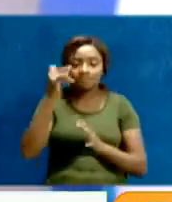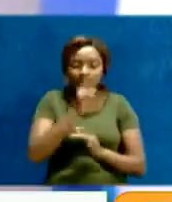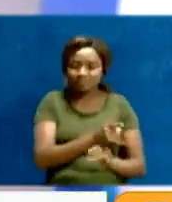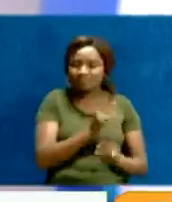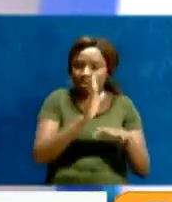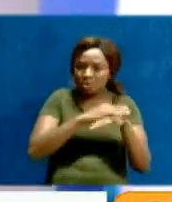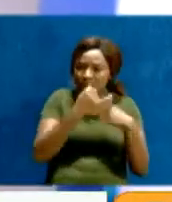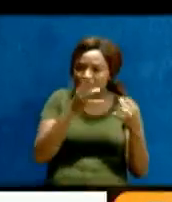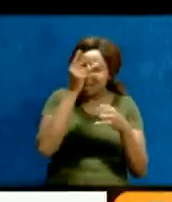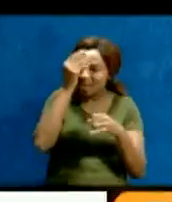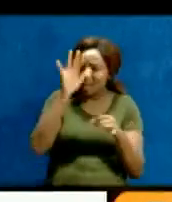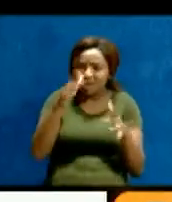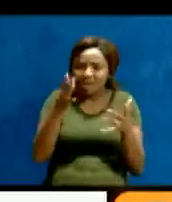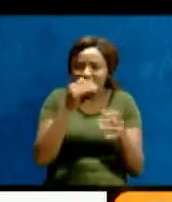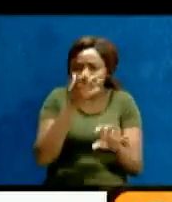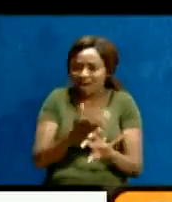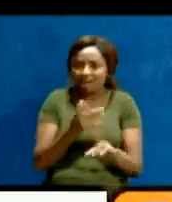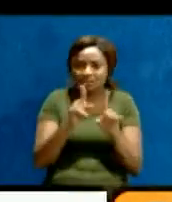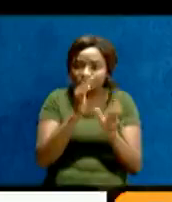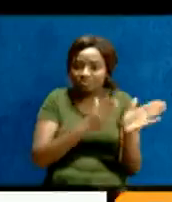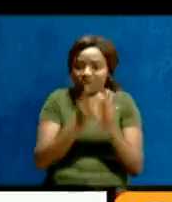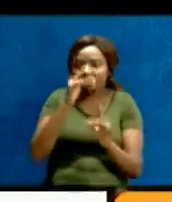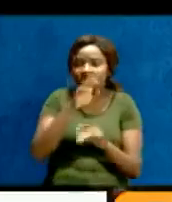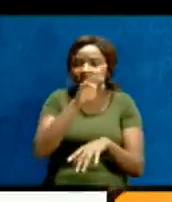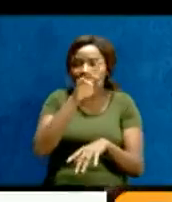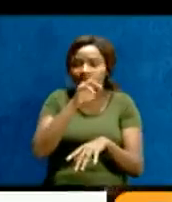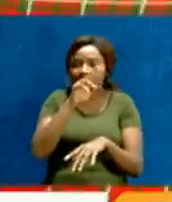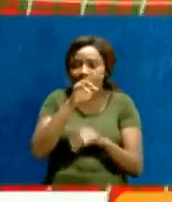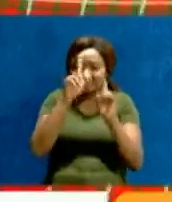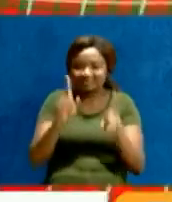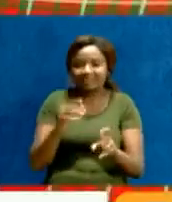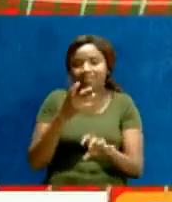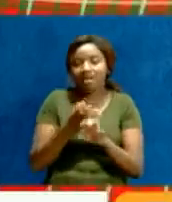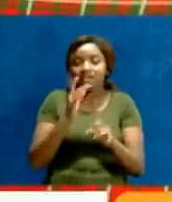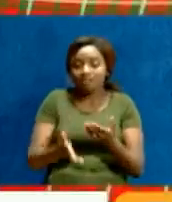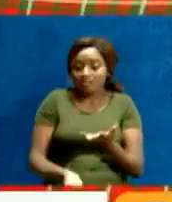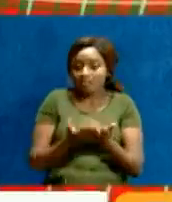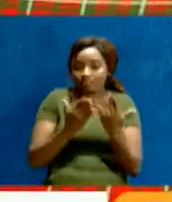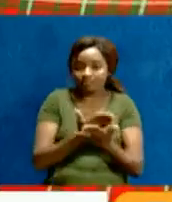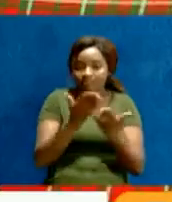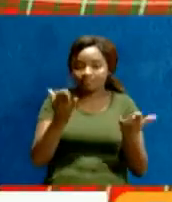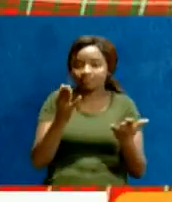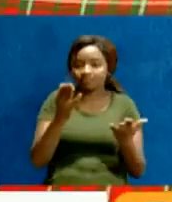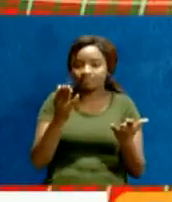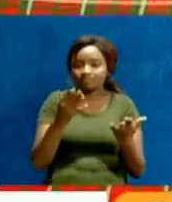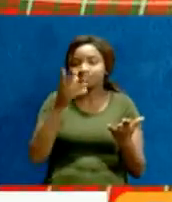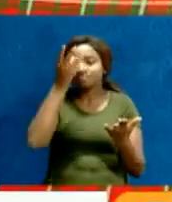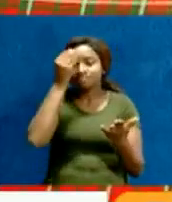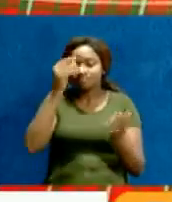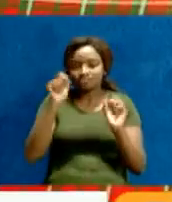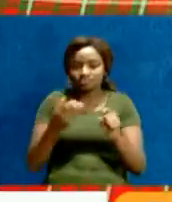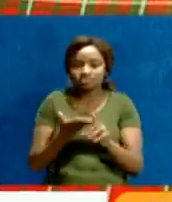of learning, but the pressure of preparing for the national examination. Helping them handle the learners return to